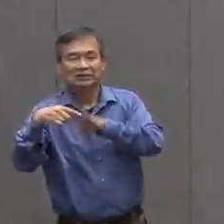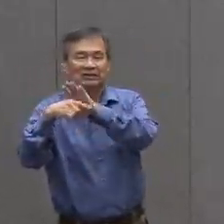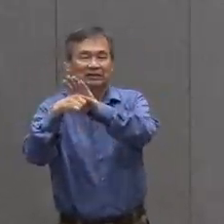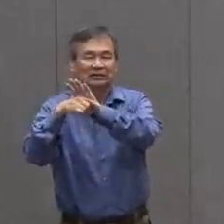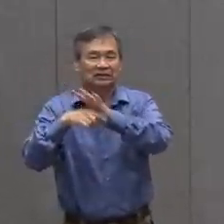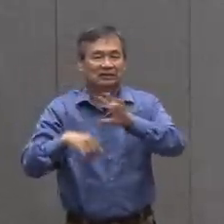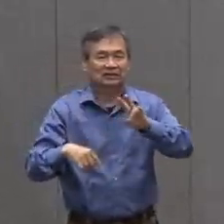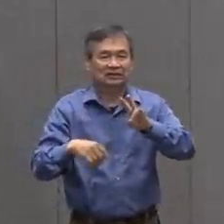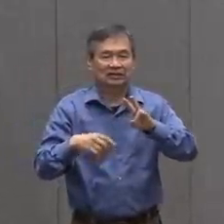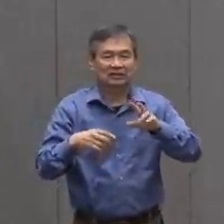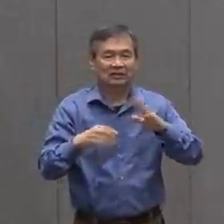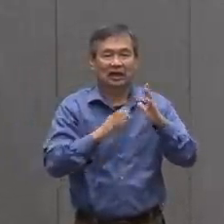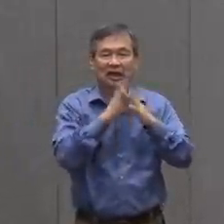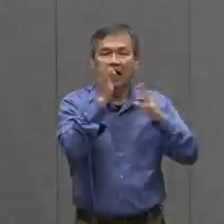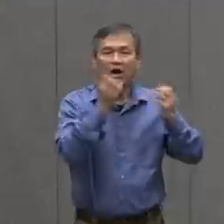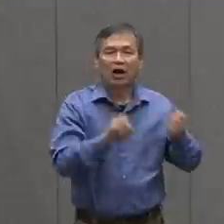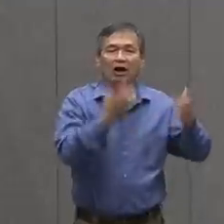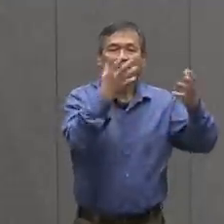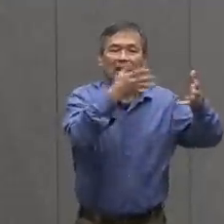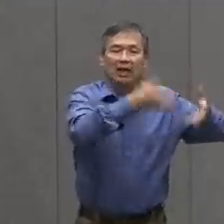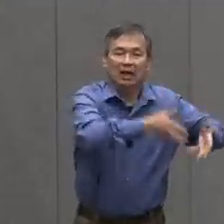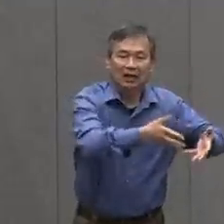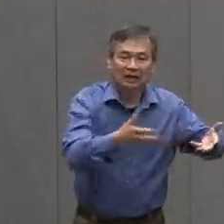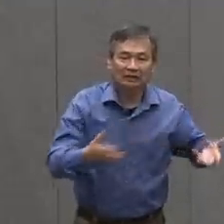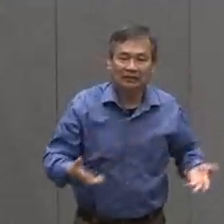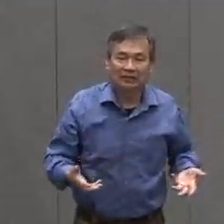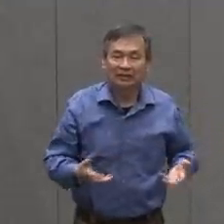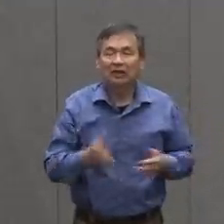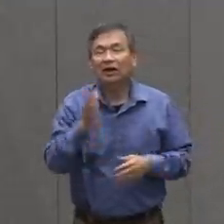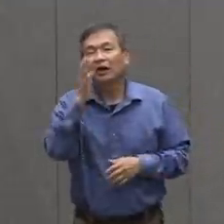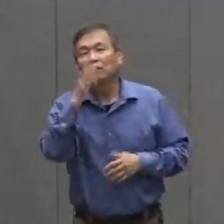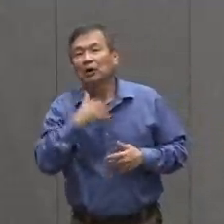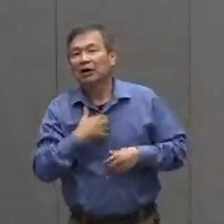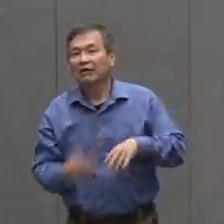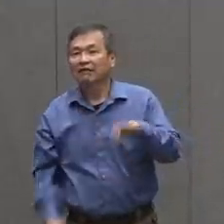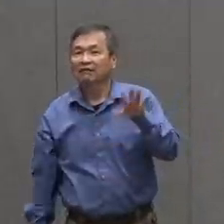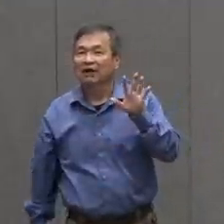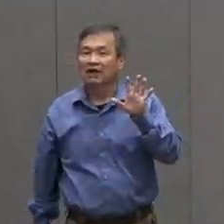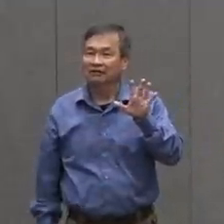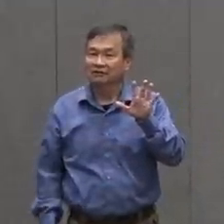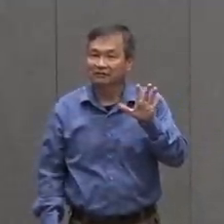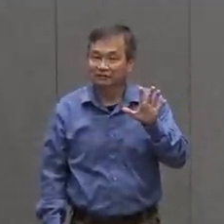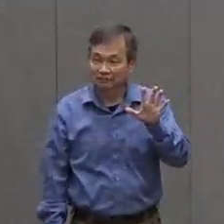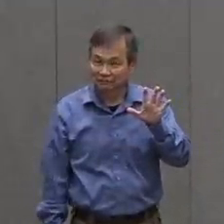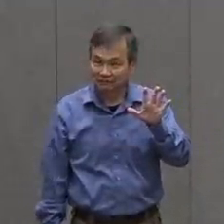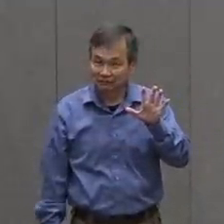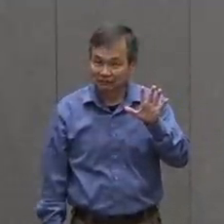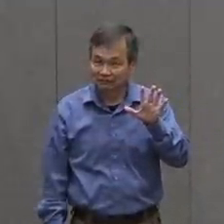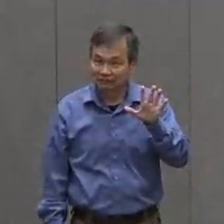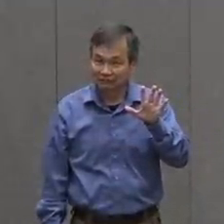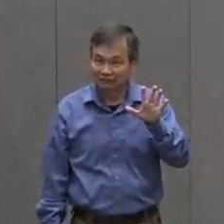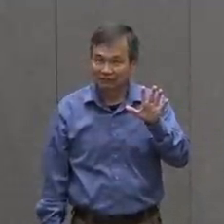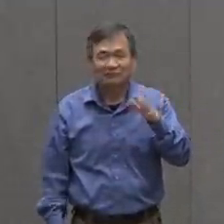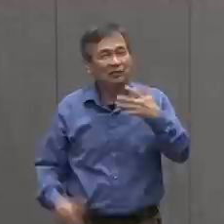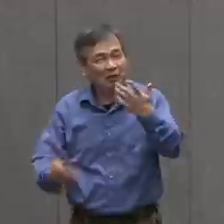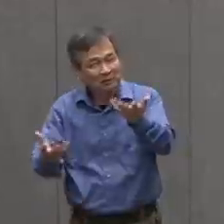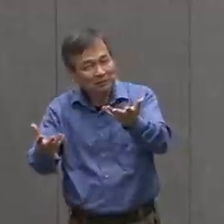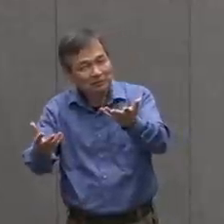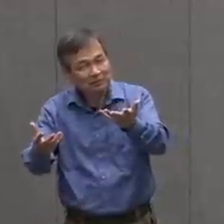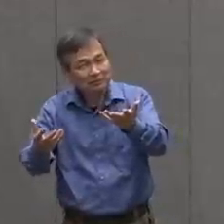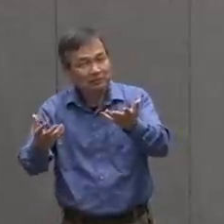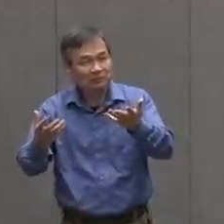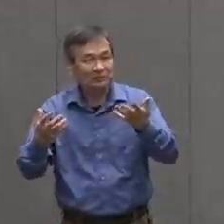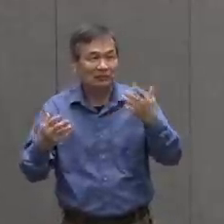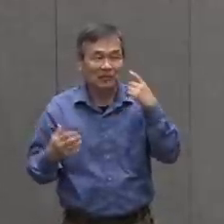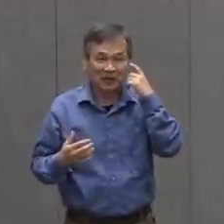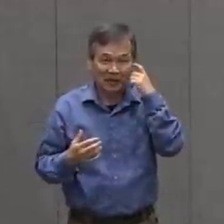stickers and I count how many I have left, I'm going to have 5 stickers left. So before I go,